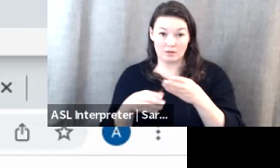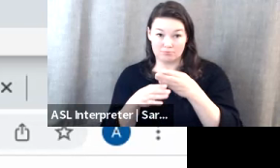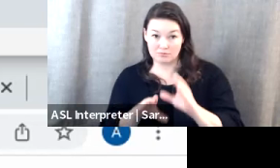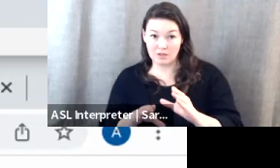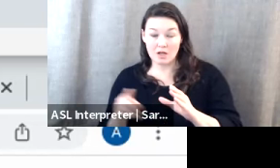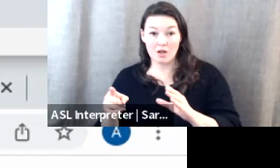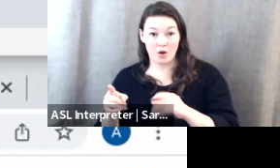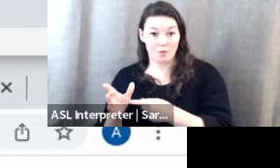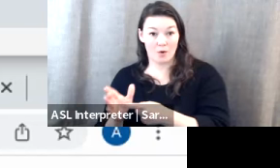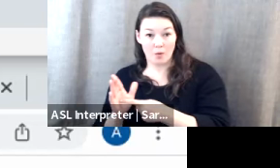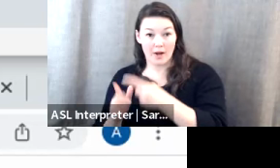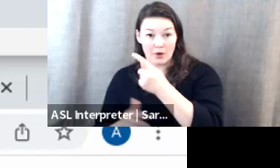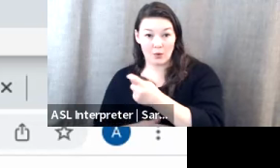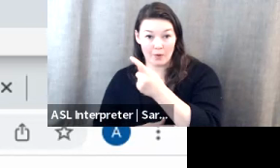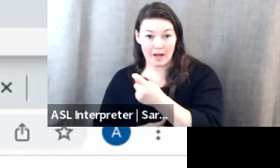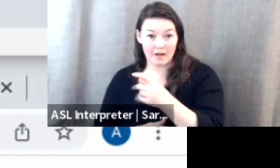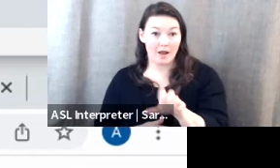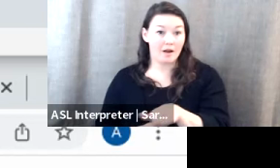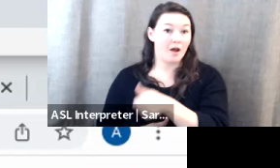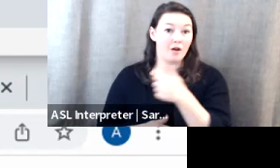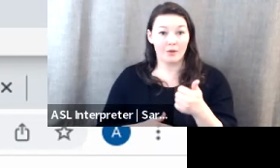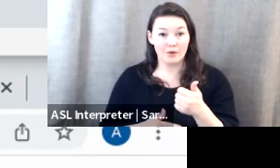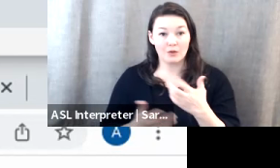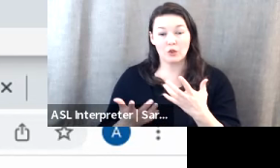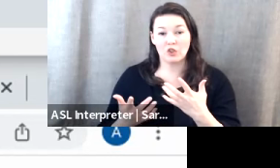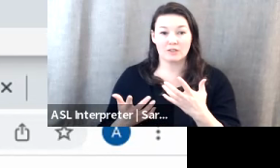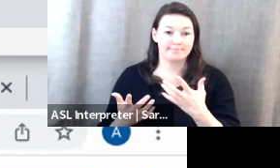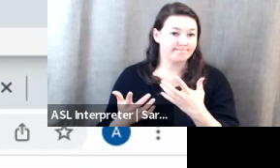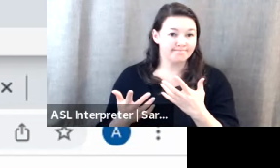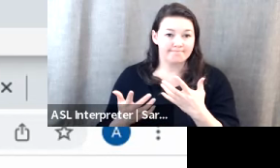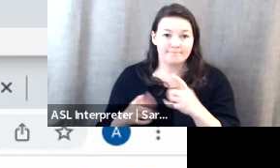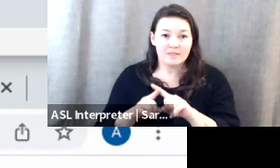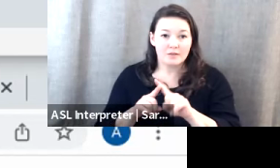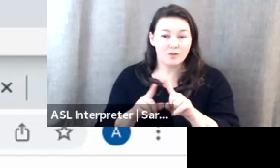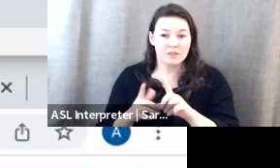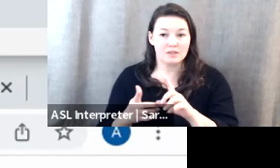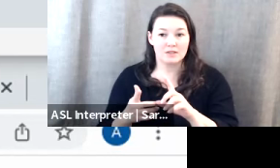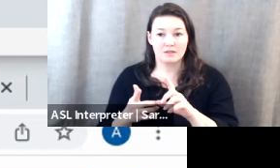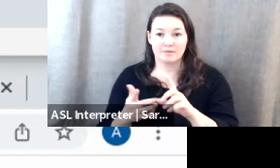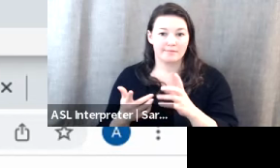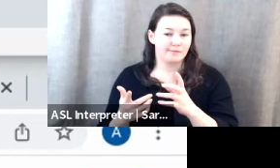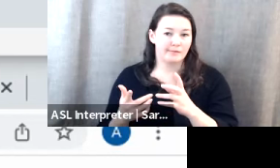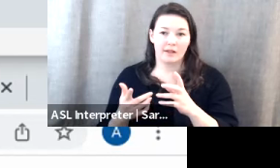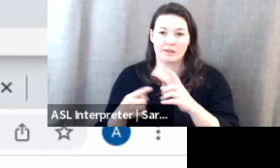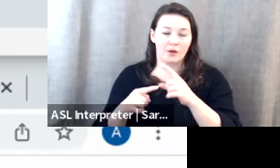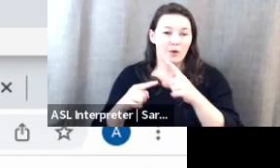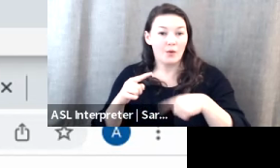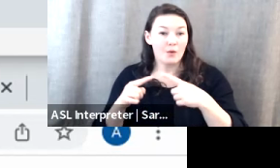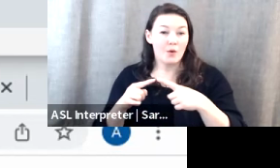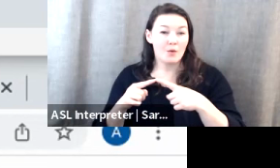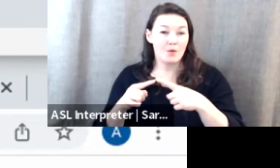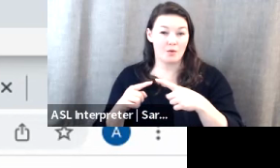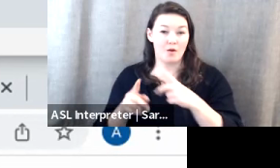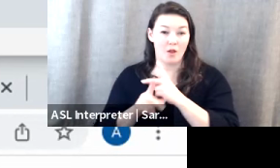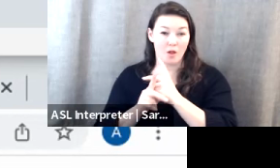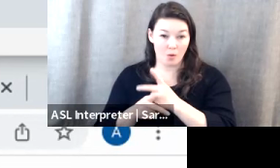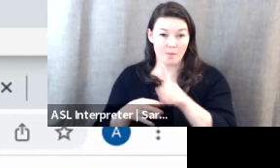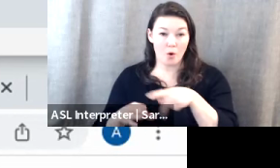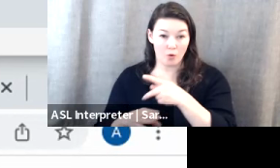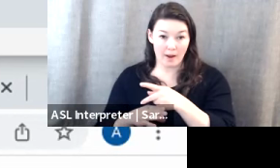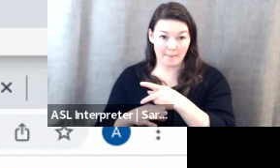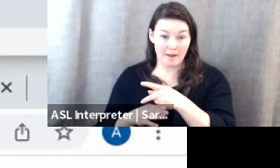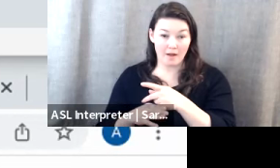and other initiatives, such as maybe revolving loan programs for small businesses, because grants and loans